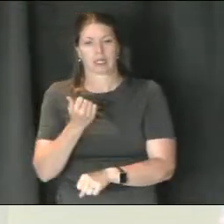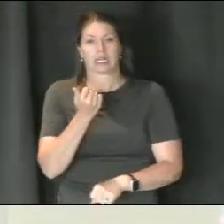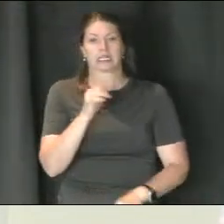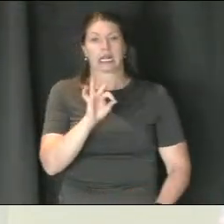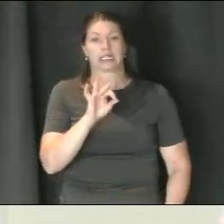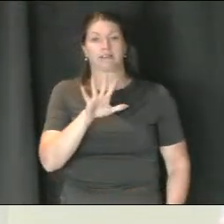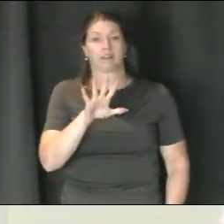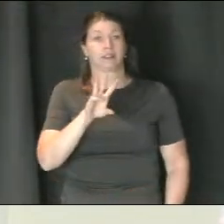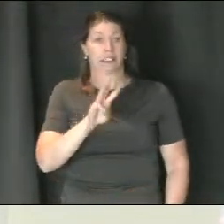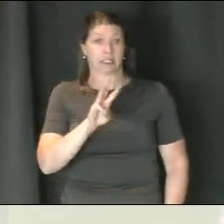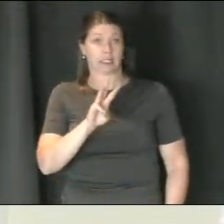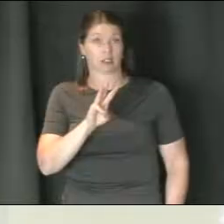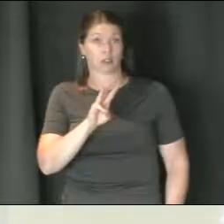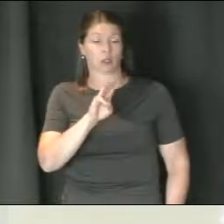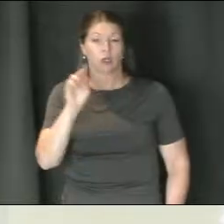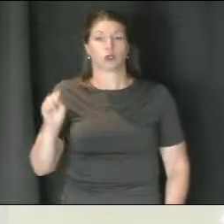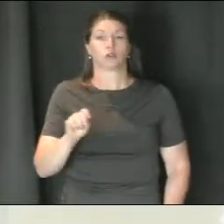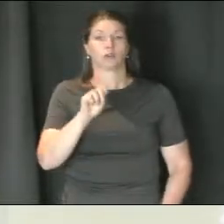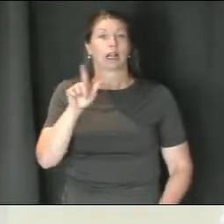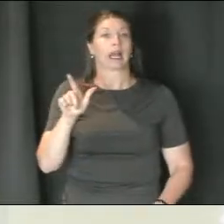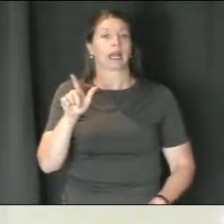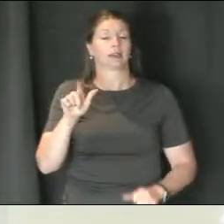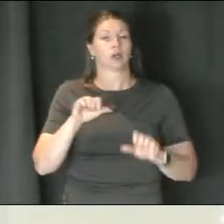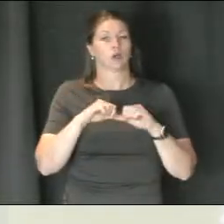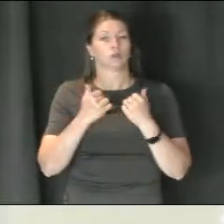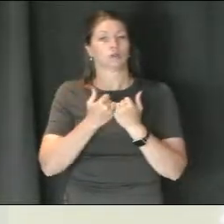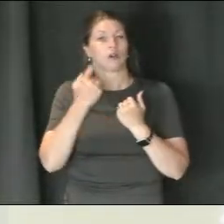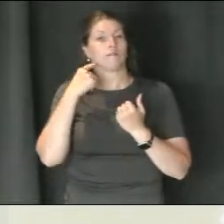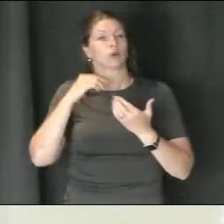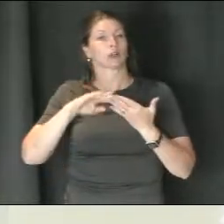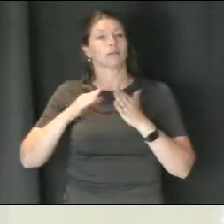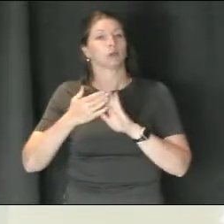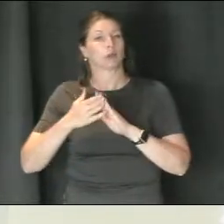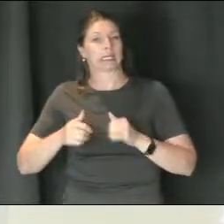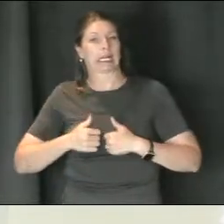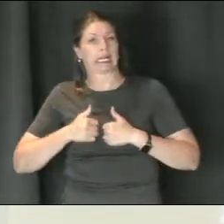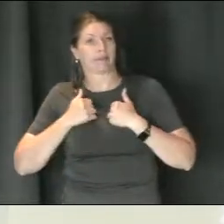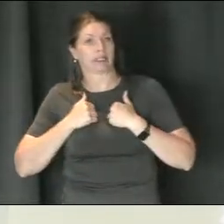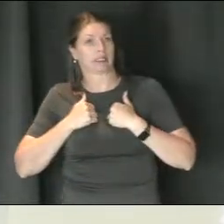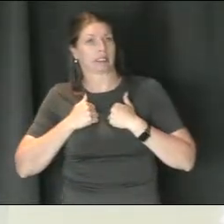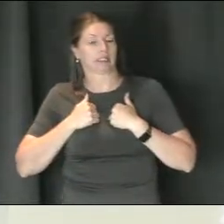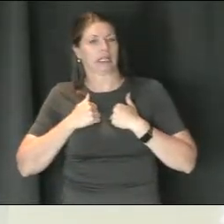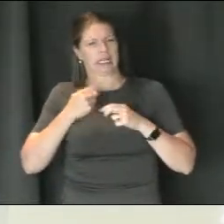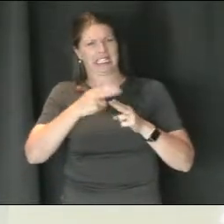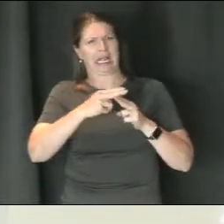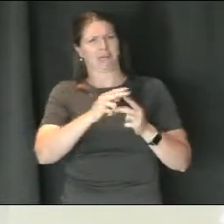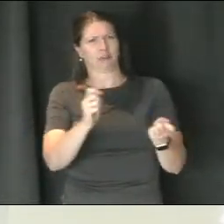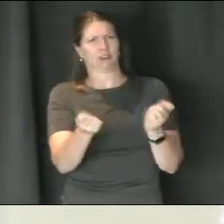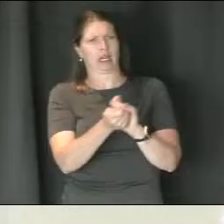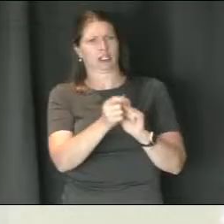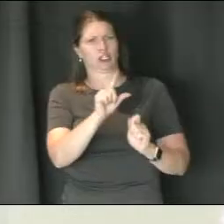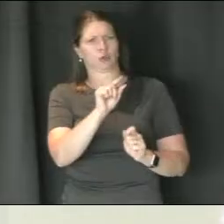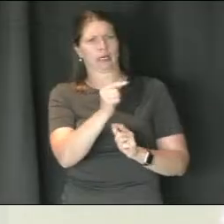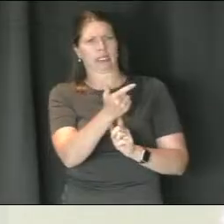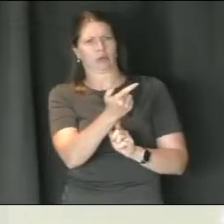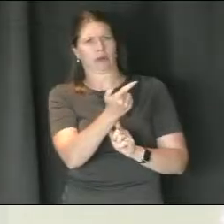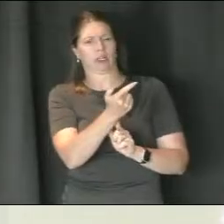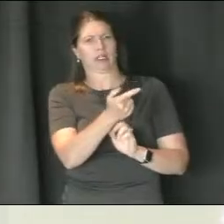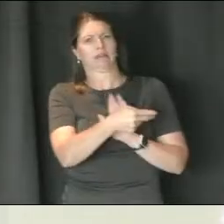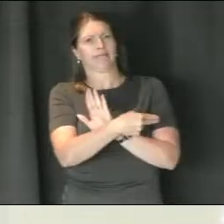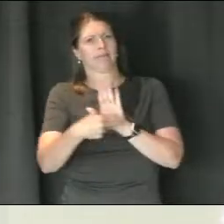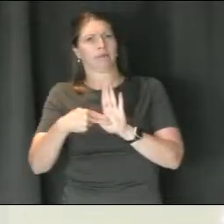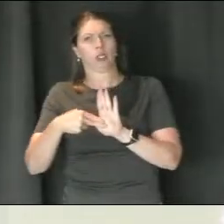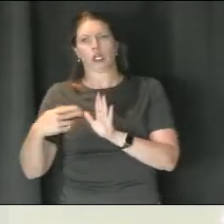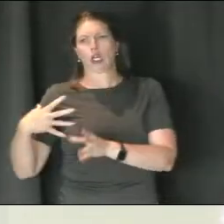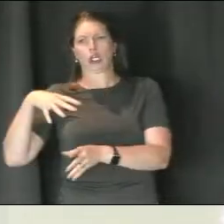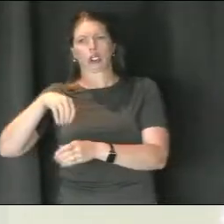the Newfoundland and Labrador Association for Community Living, renamed in 2021 to Inclusion Canada Newfoundland and